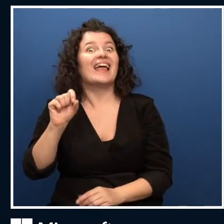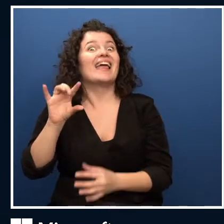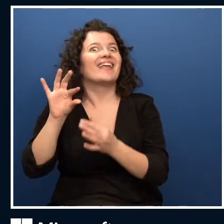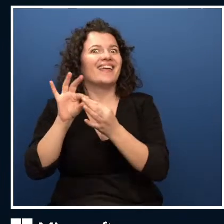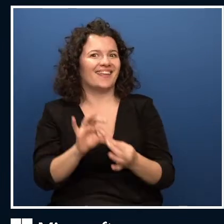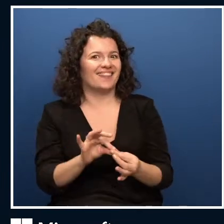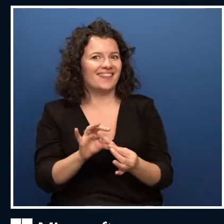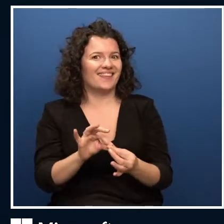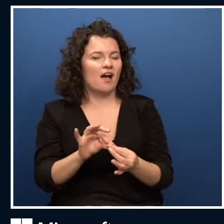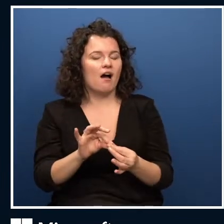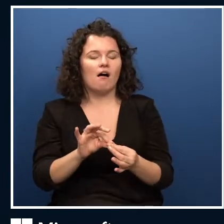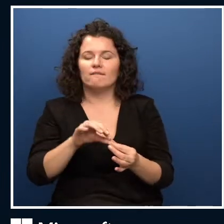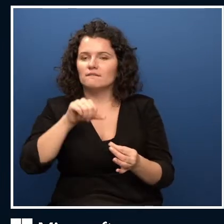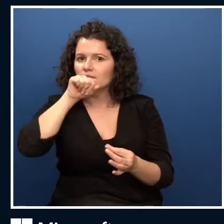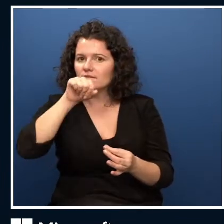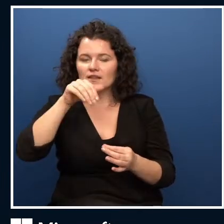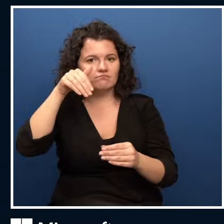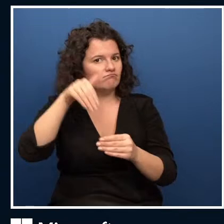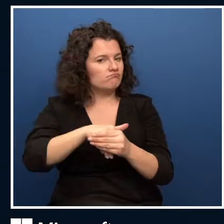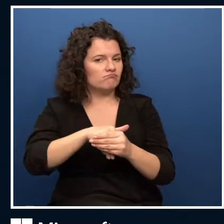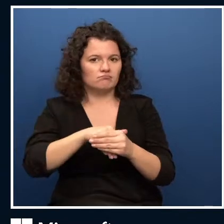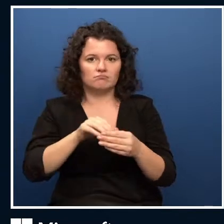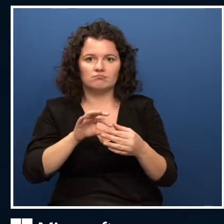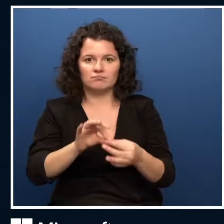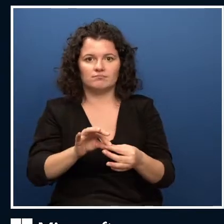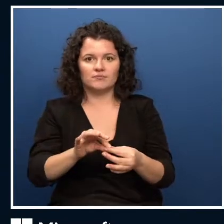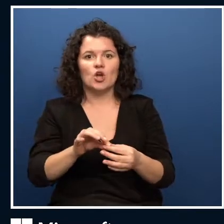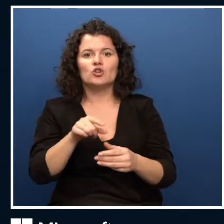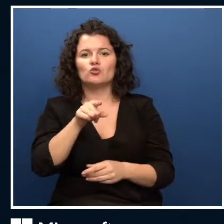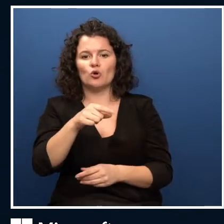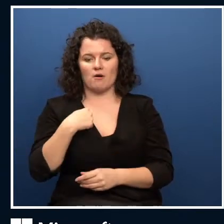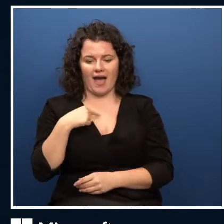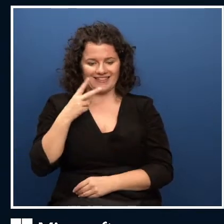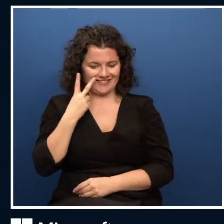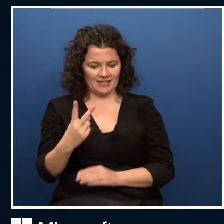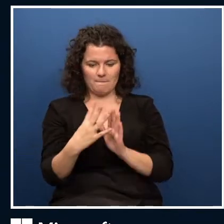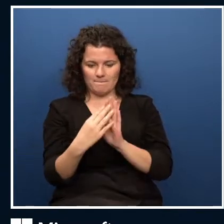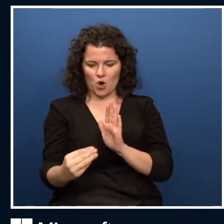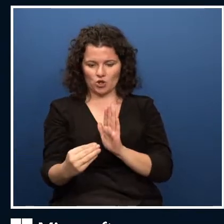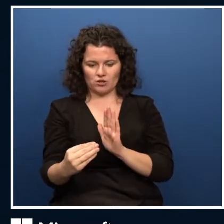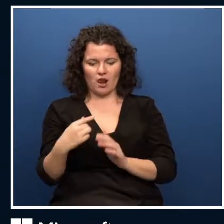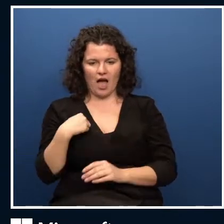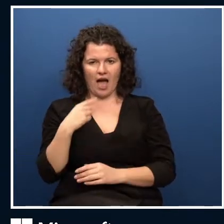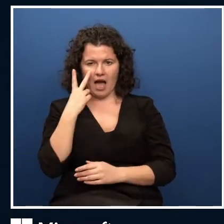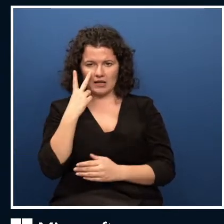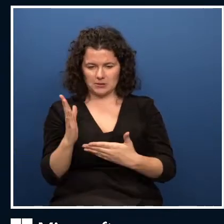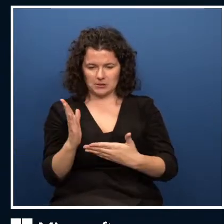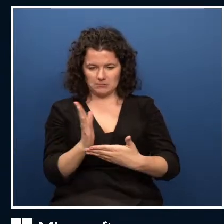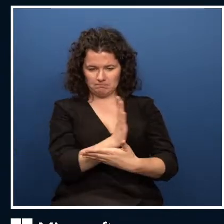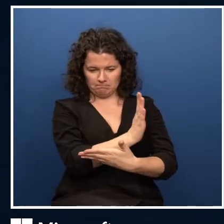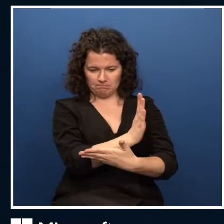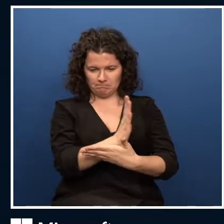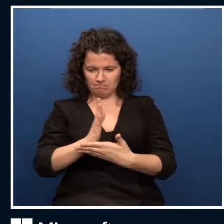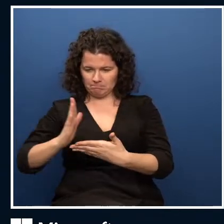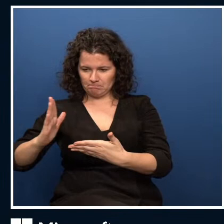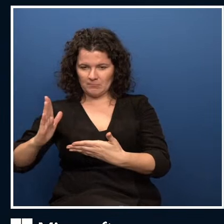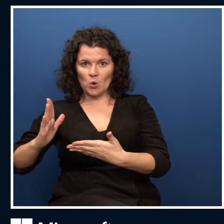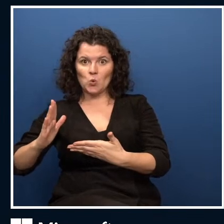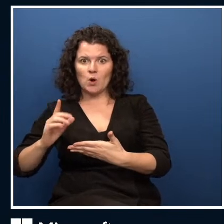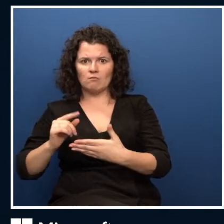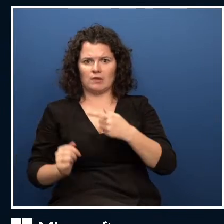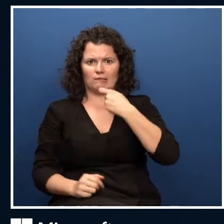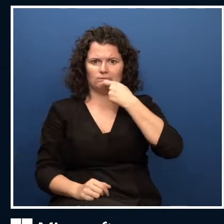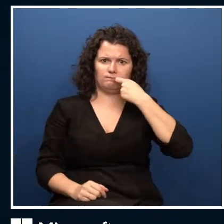you could assess your model fairness from multiple features within a FairLearn dashboard. One way to start evaluating the fairness